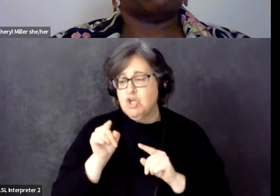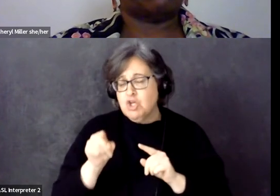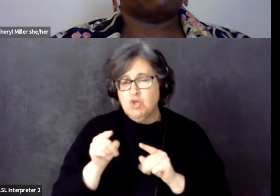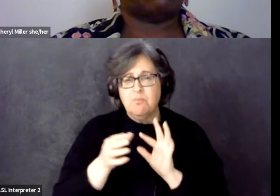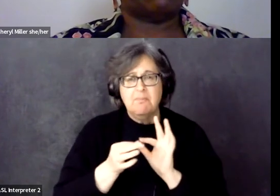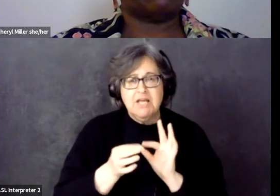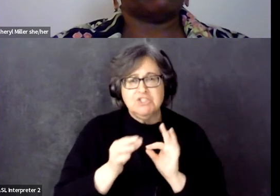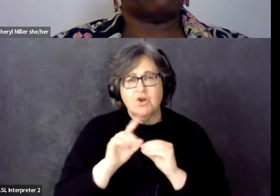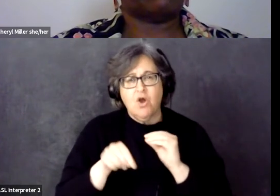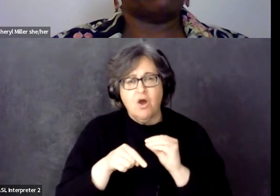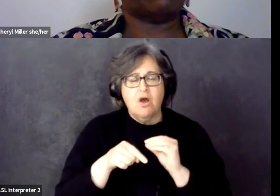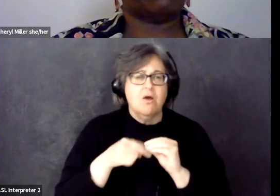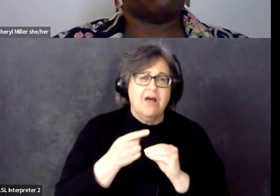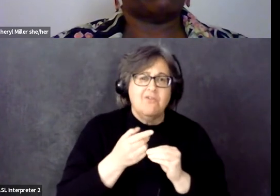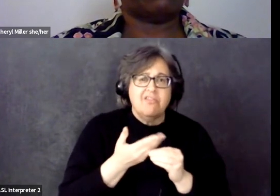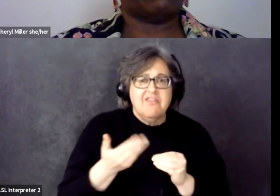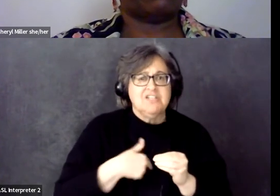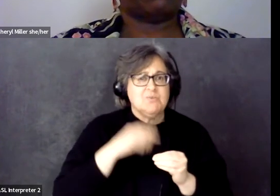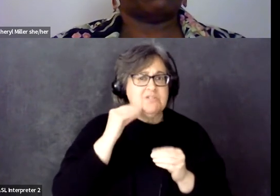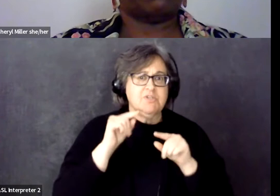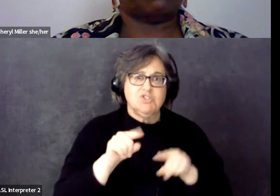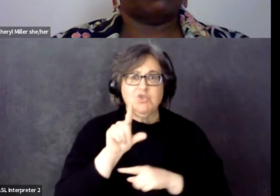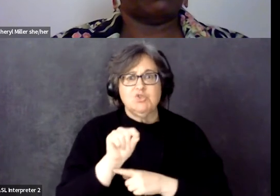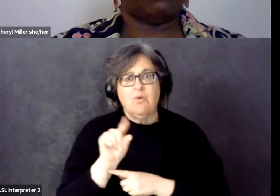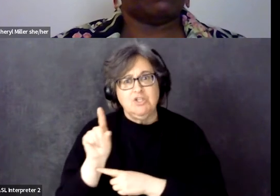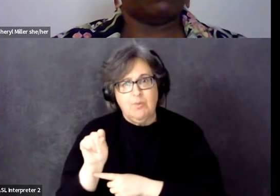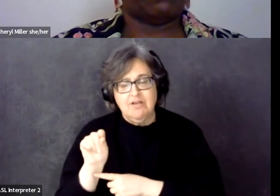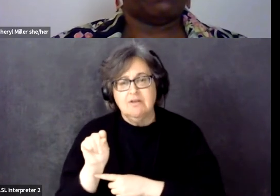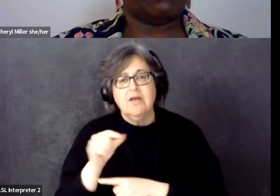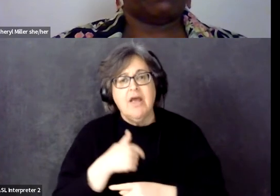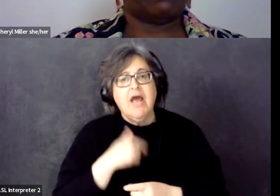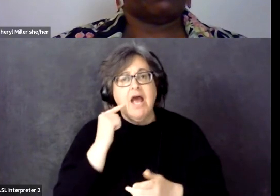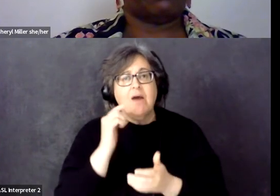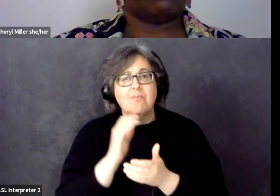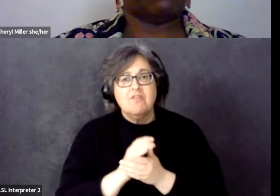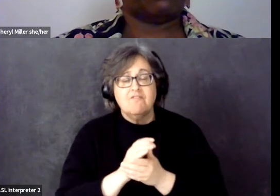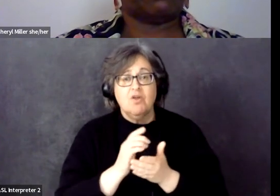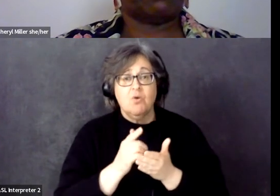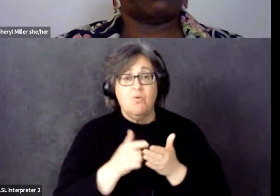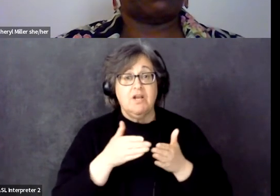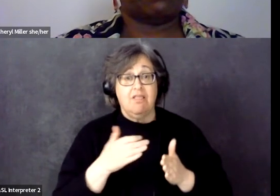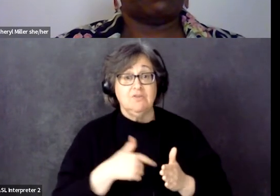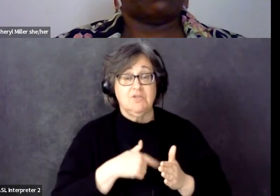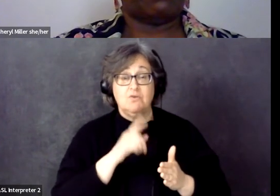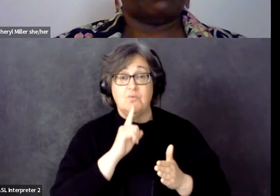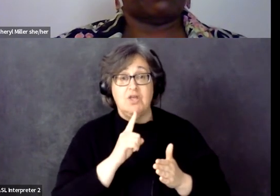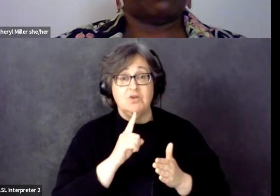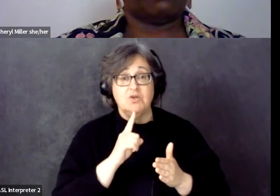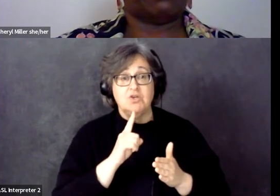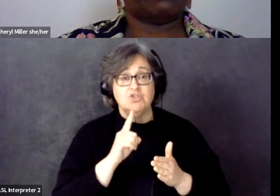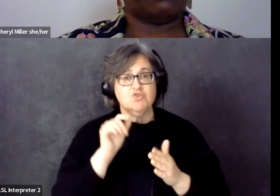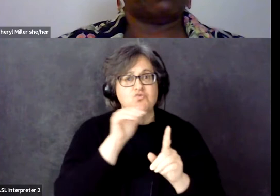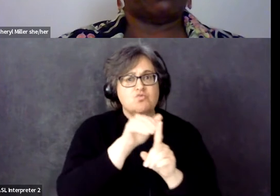of the things that we experienced in 2020, I believe that what allowed us to actually reach the